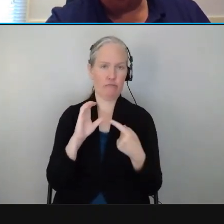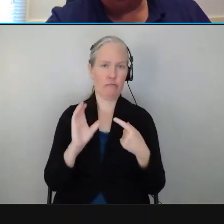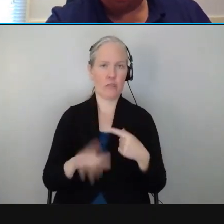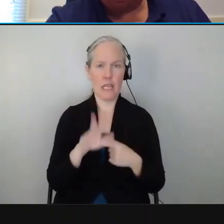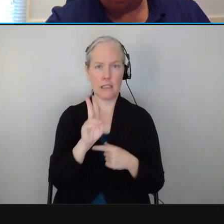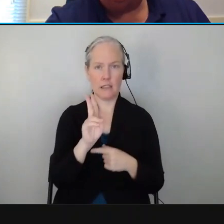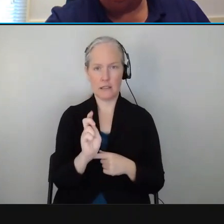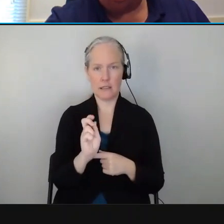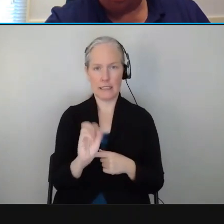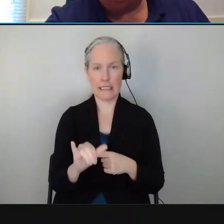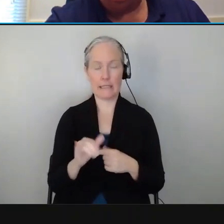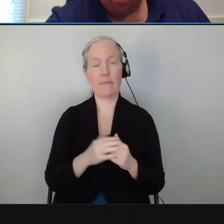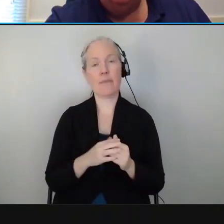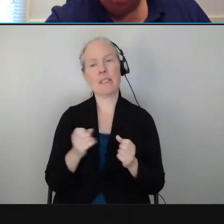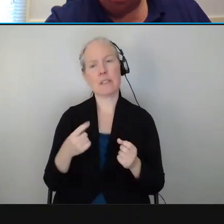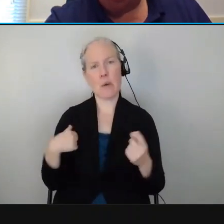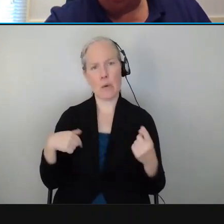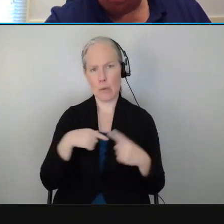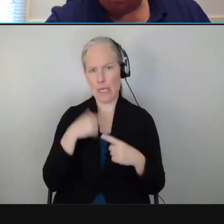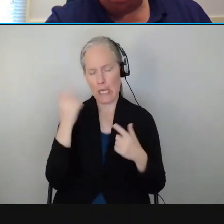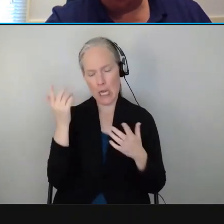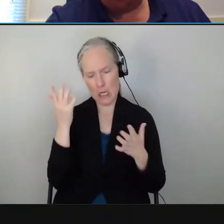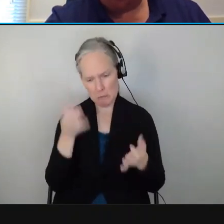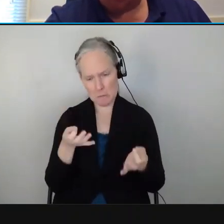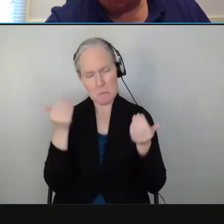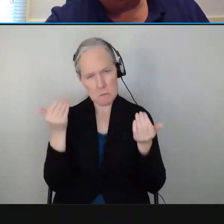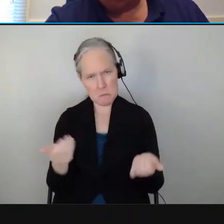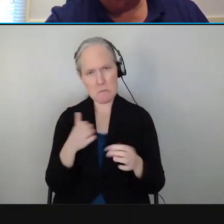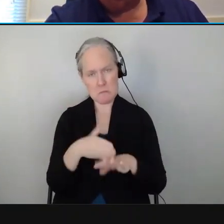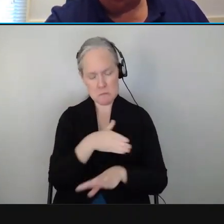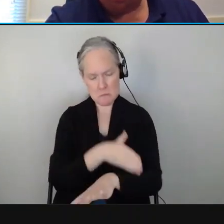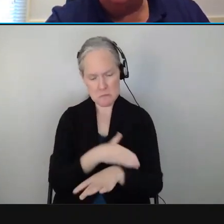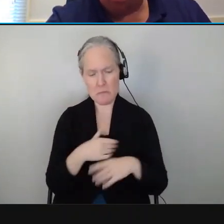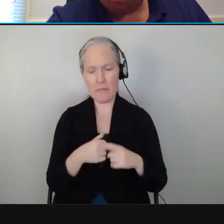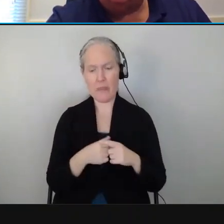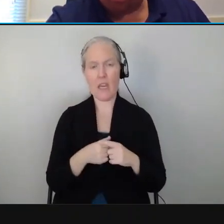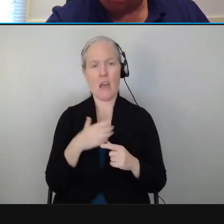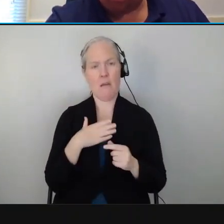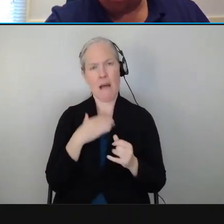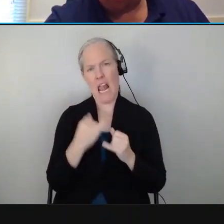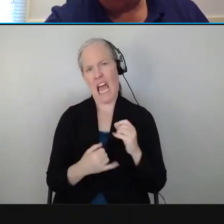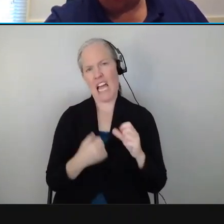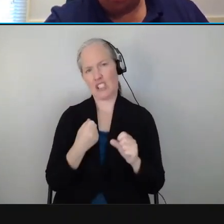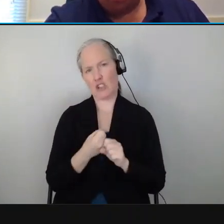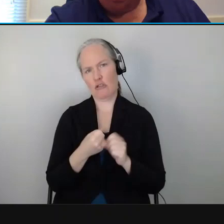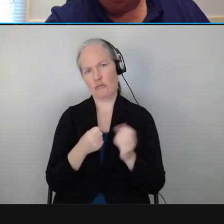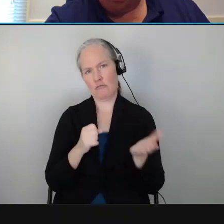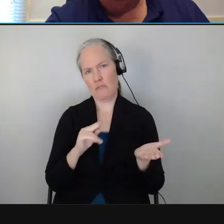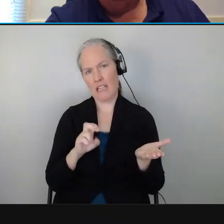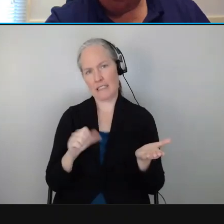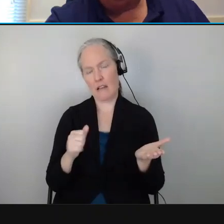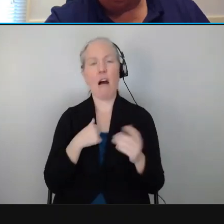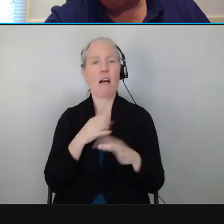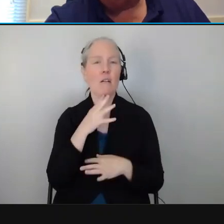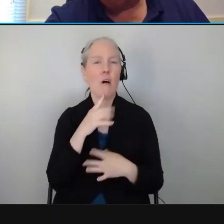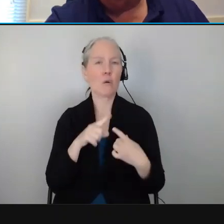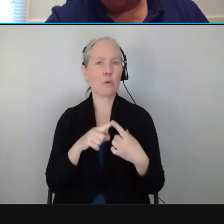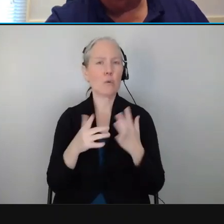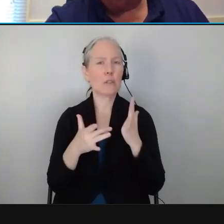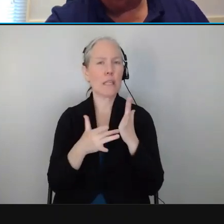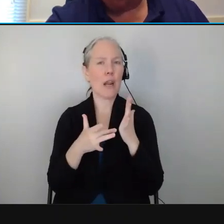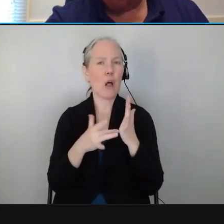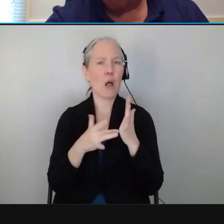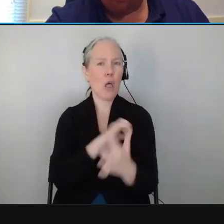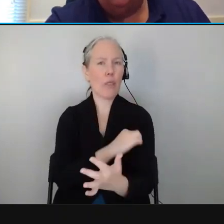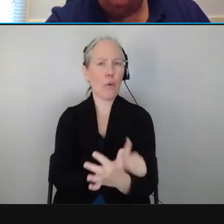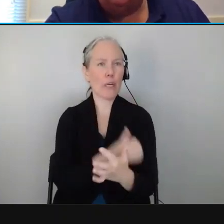decided to work on that over the years. And during my last year in NASA, in talking with the technical authorities, we decided this was worthy